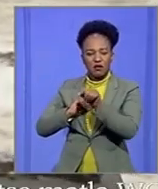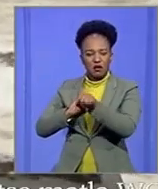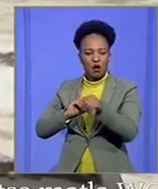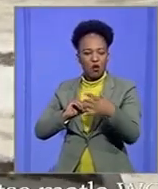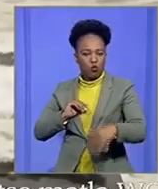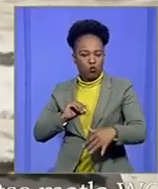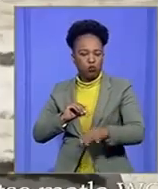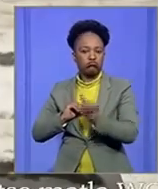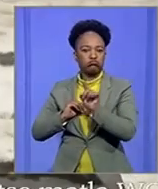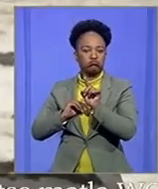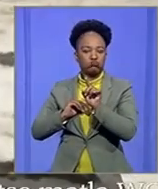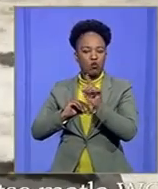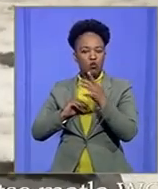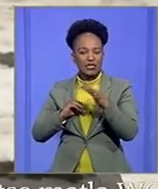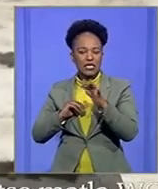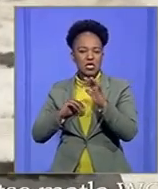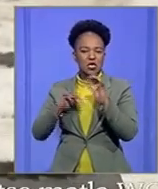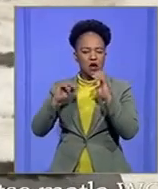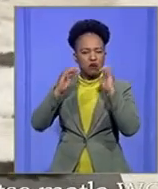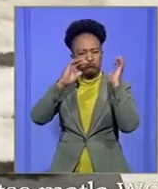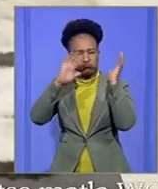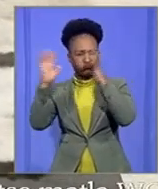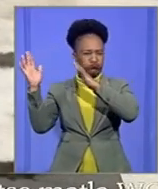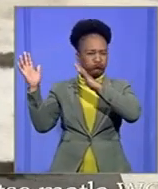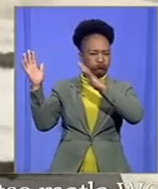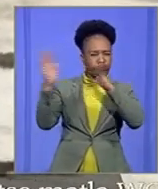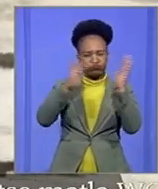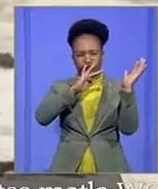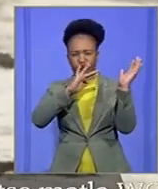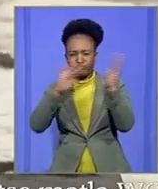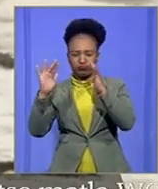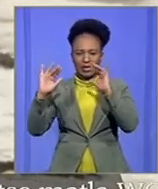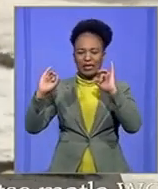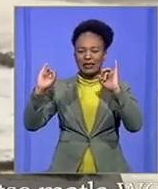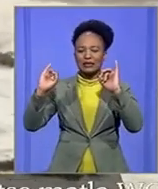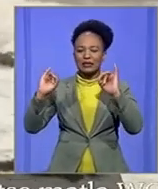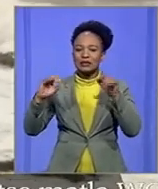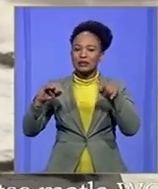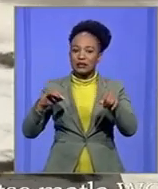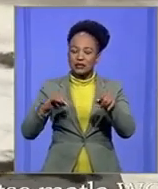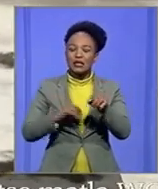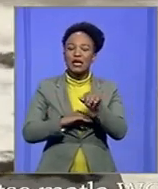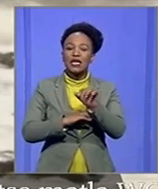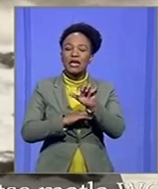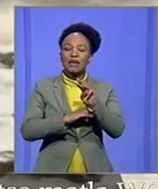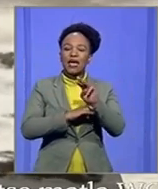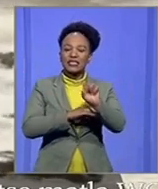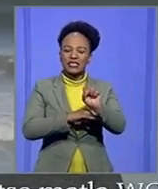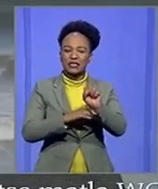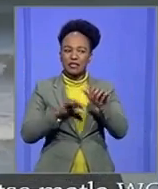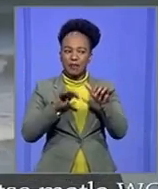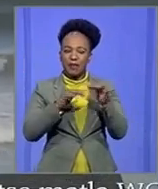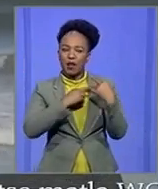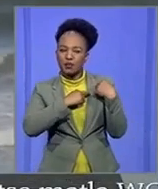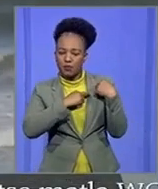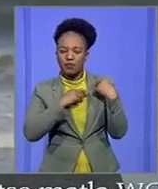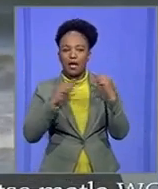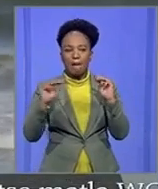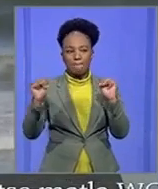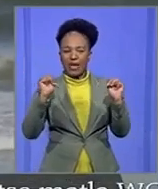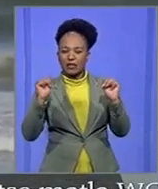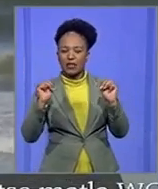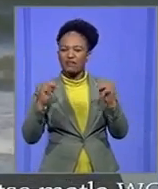stormy seas. Of course, the Weather Service and disaster management officials have also warned of a storm surge. We've also